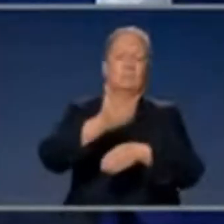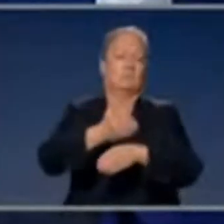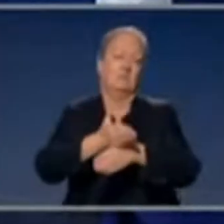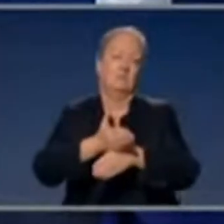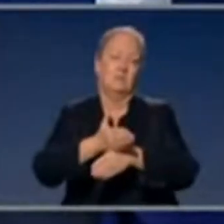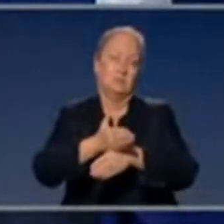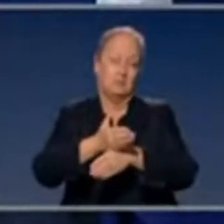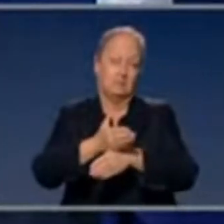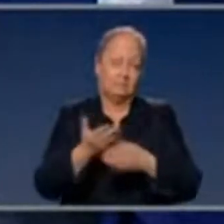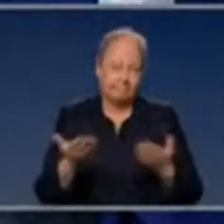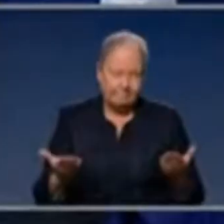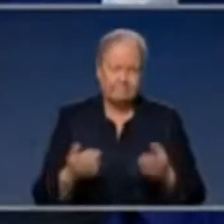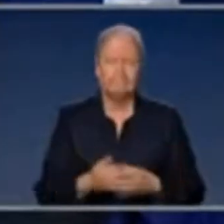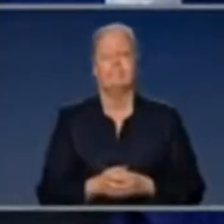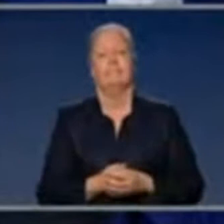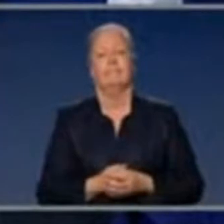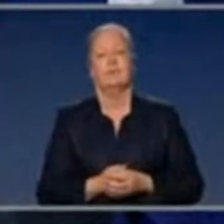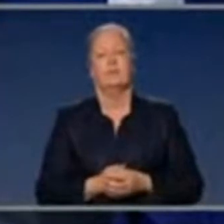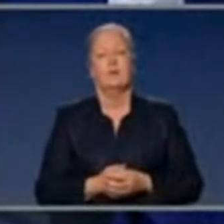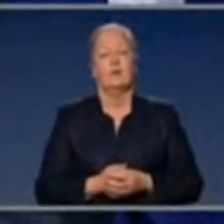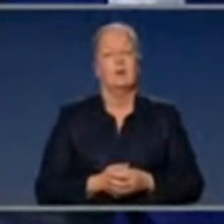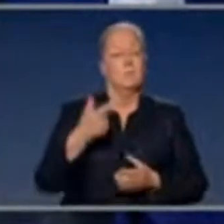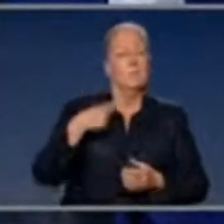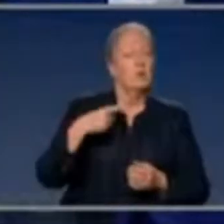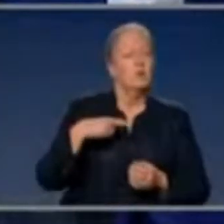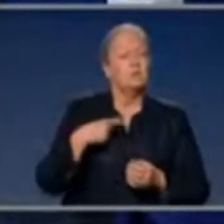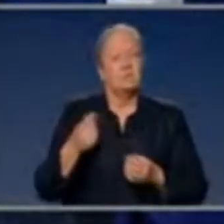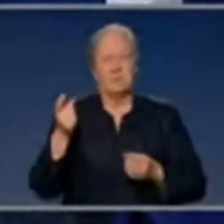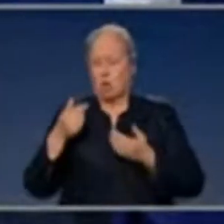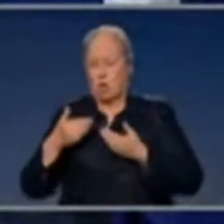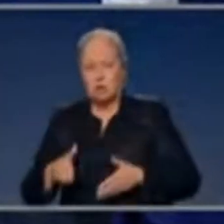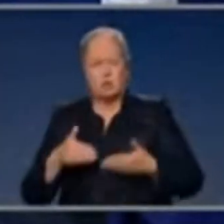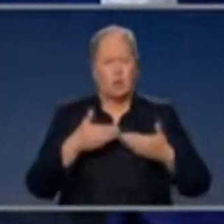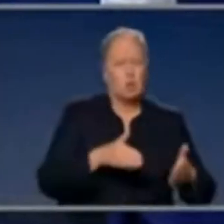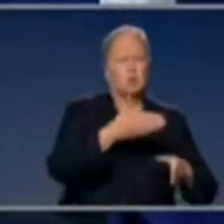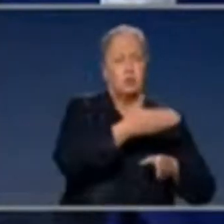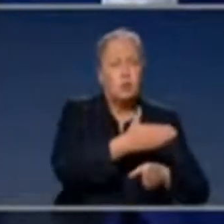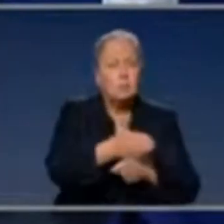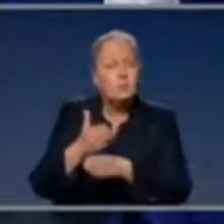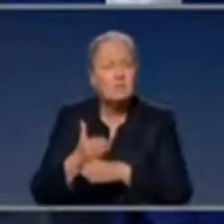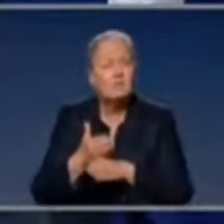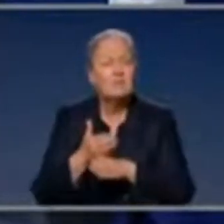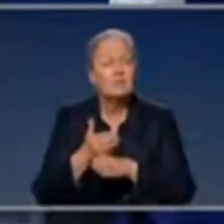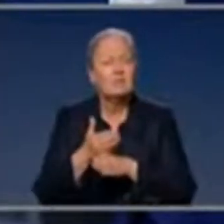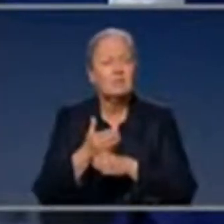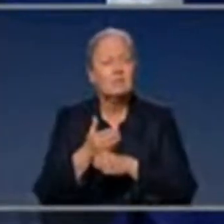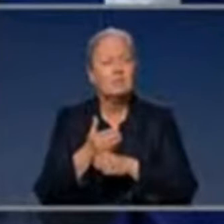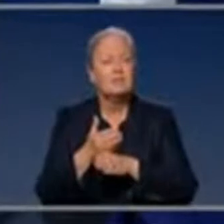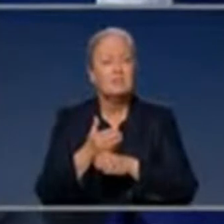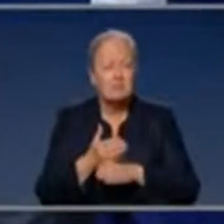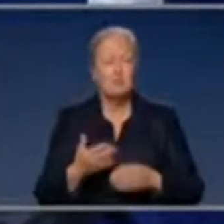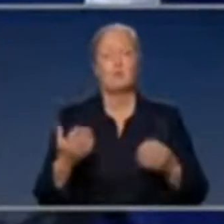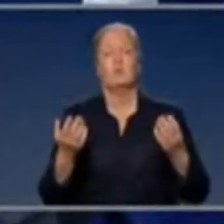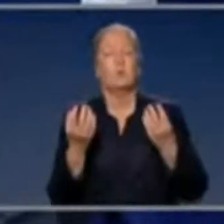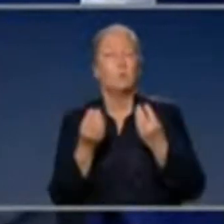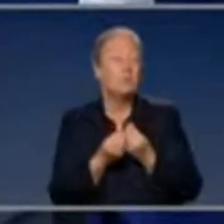And with rates low and expected to be low and financial markets performing well, and rates being in a position where we could expect